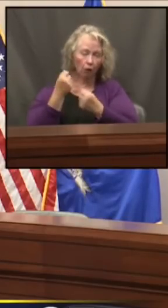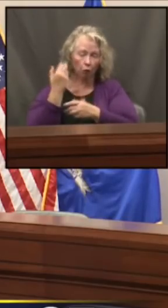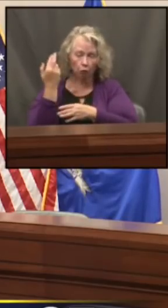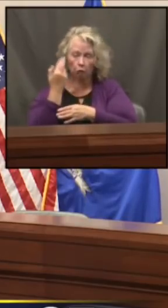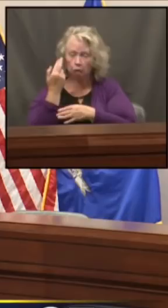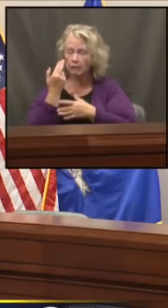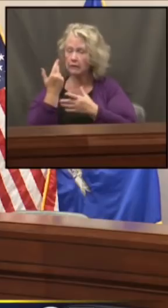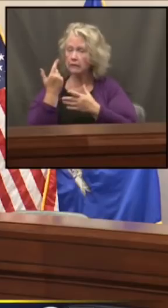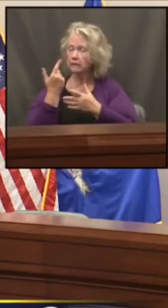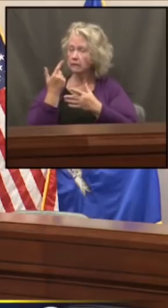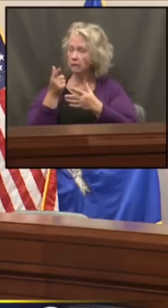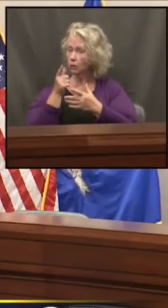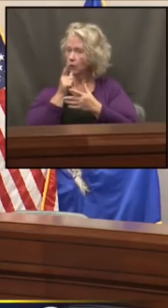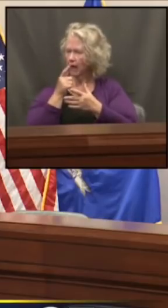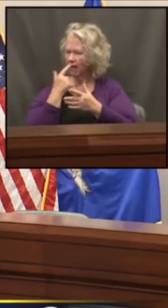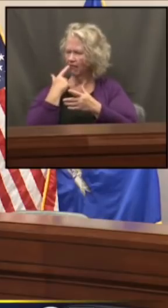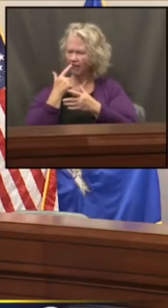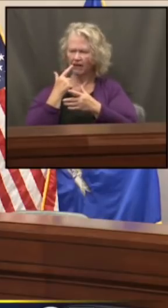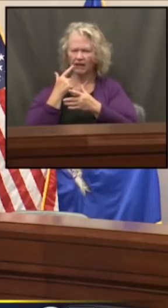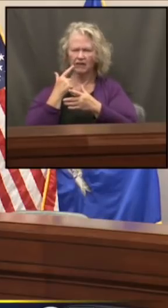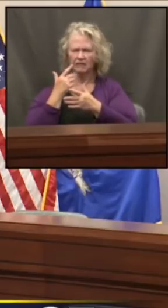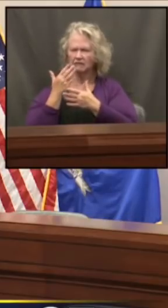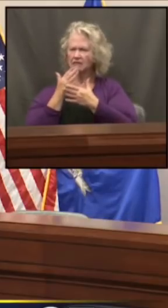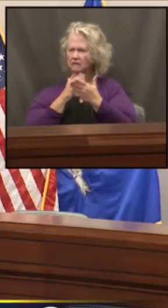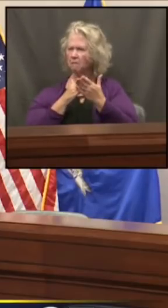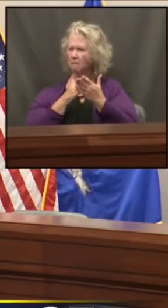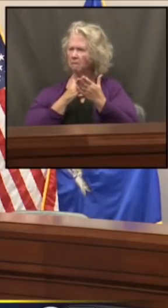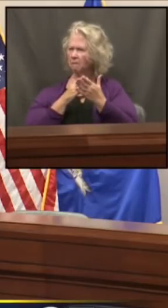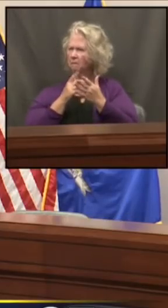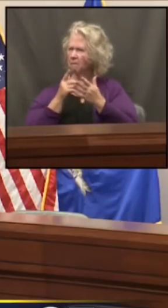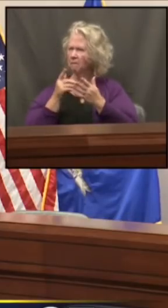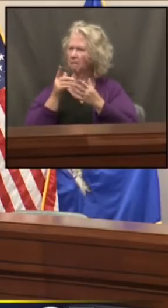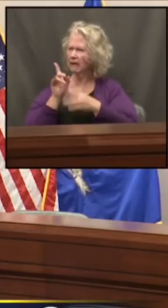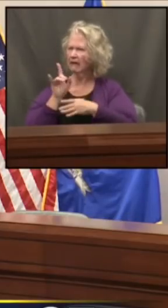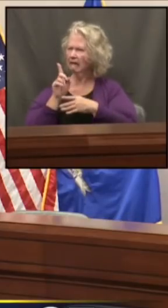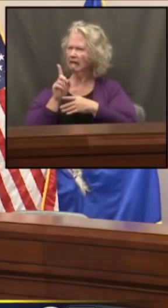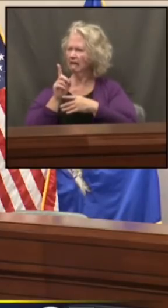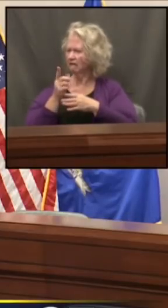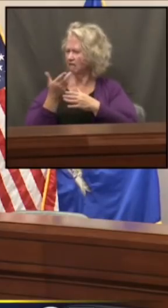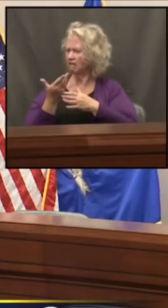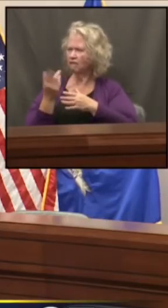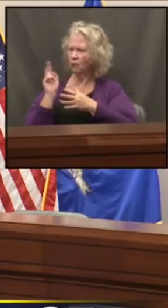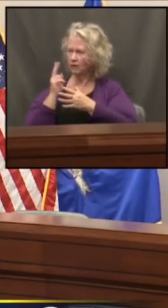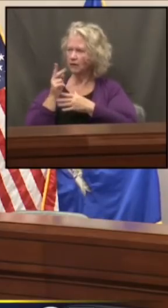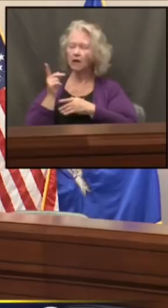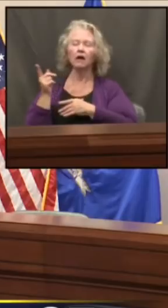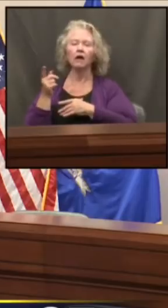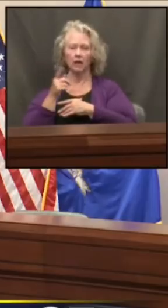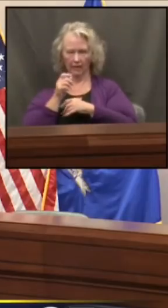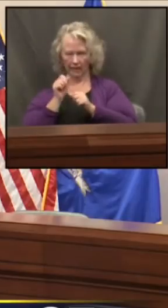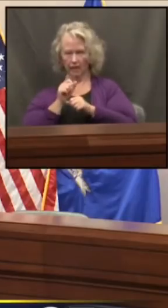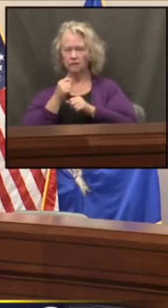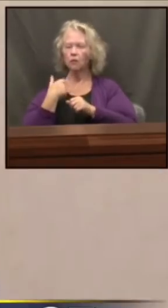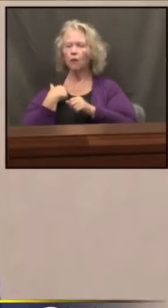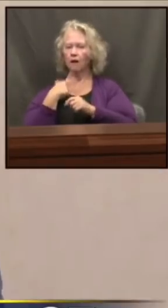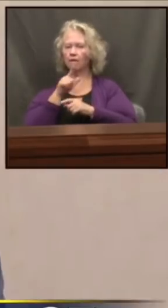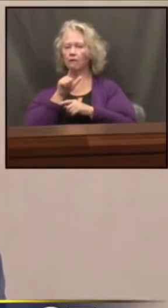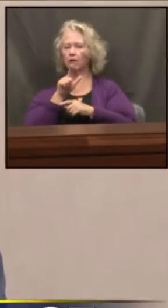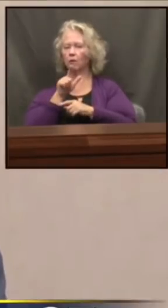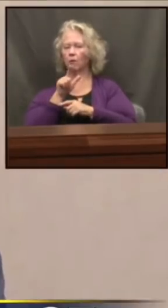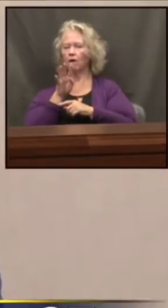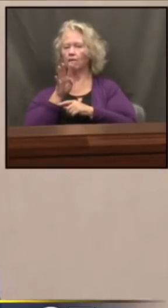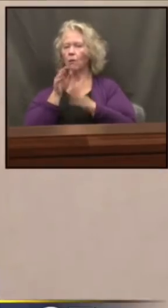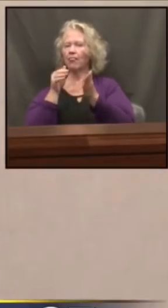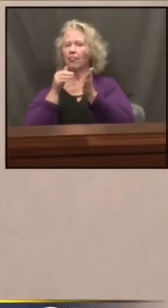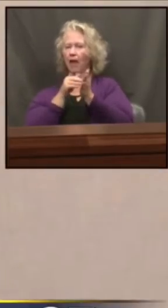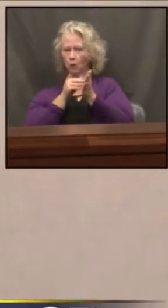to get shots. I think it was like 15,000 a couple of weeks ago. Do you have any update on that? Yep, we're up to 24,000 Connecticut